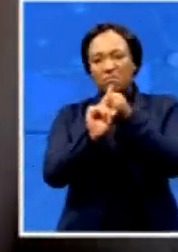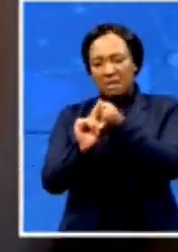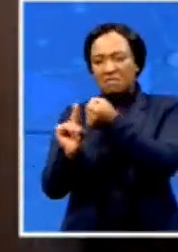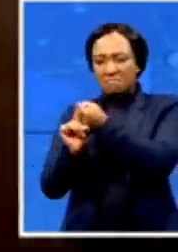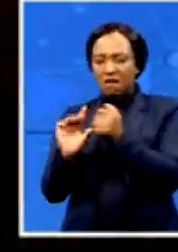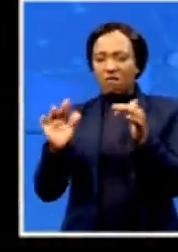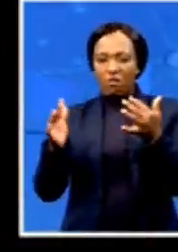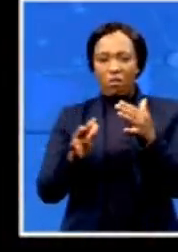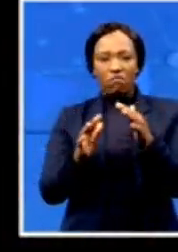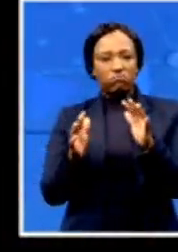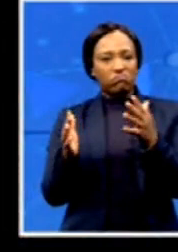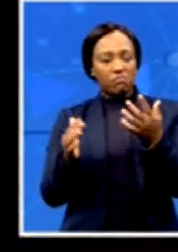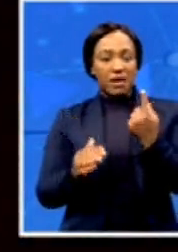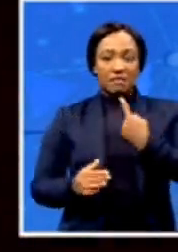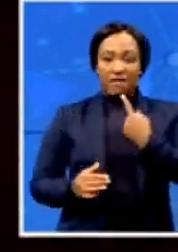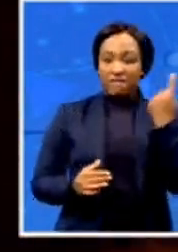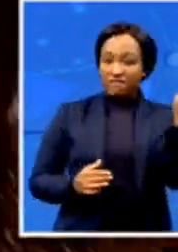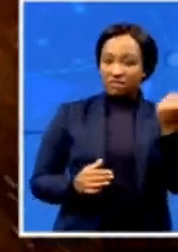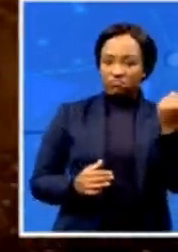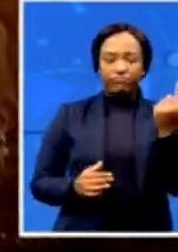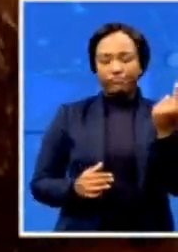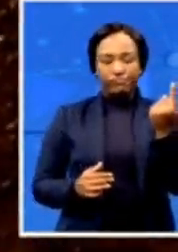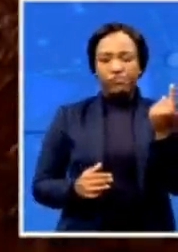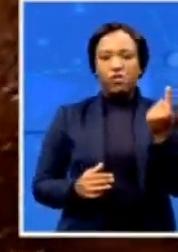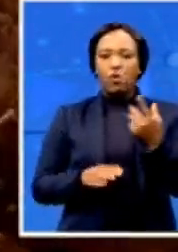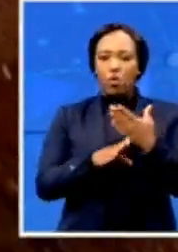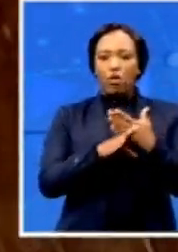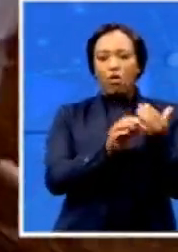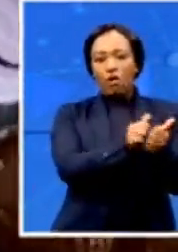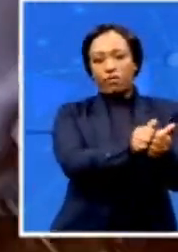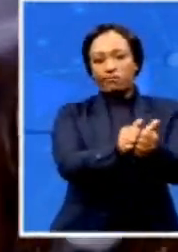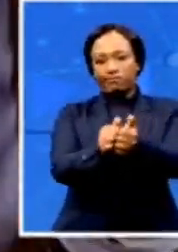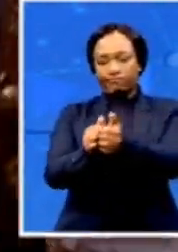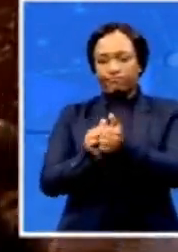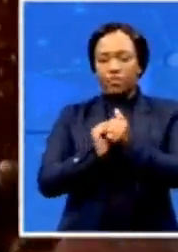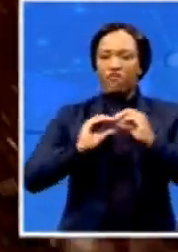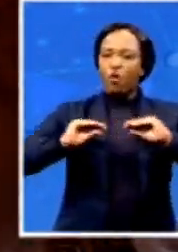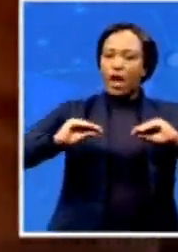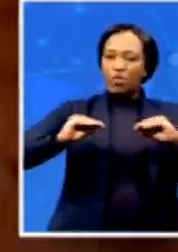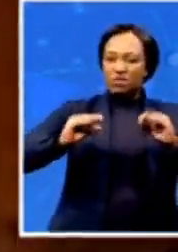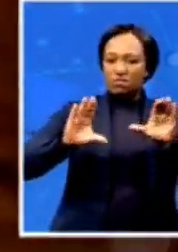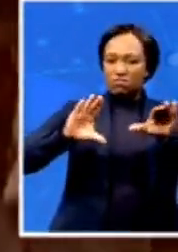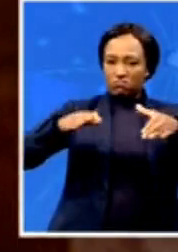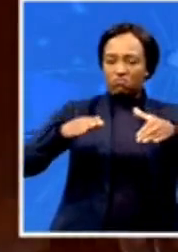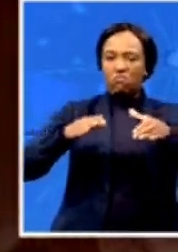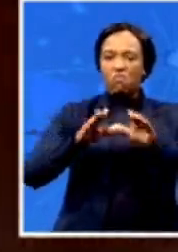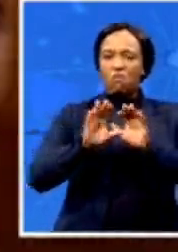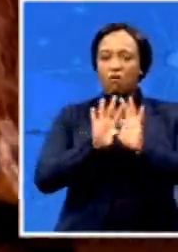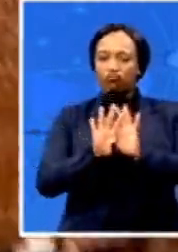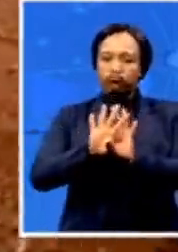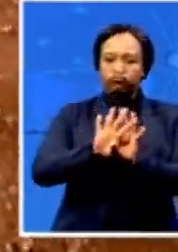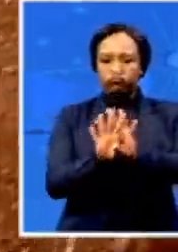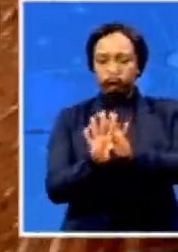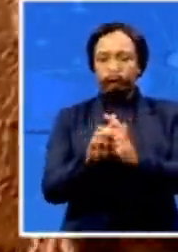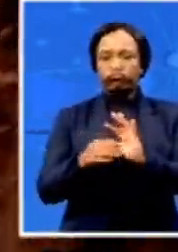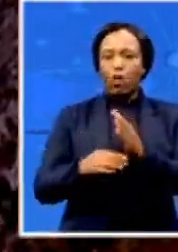but with her counterparts in the educational sector. She's with MEC for Education